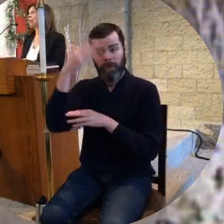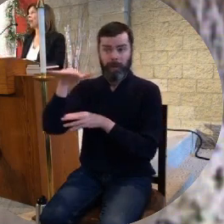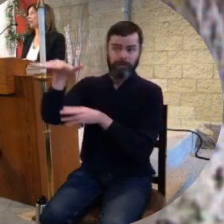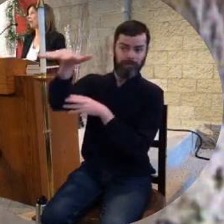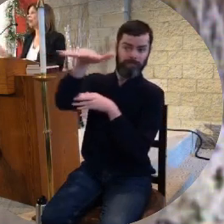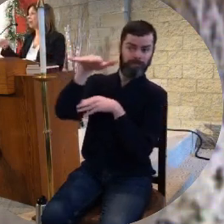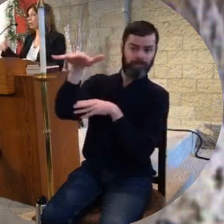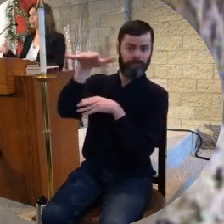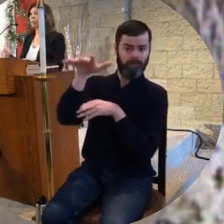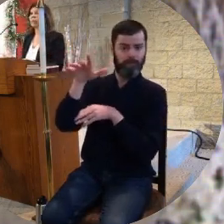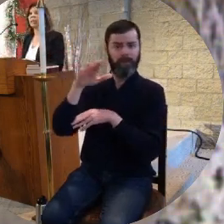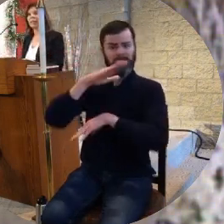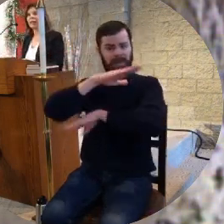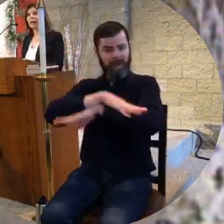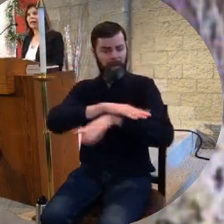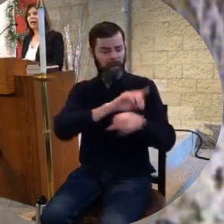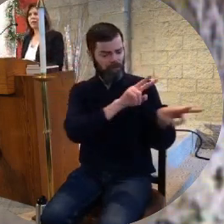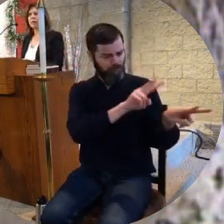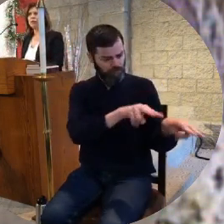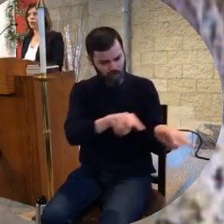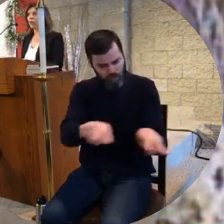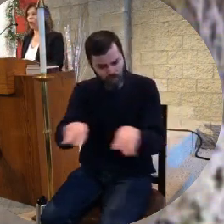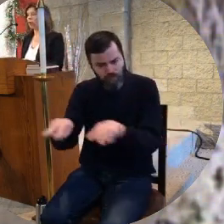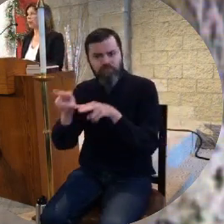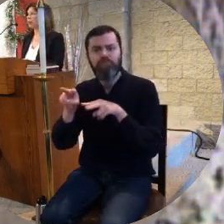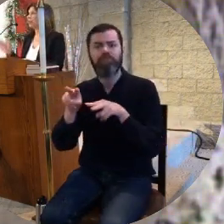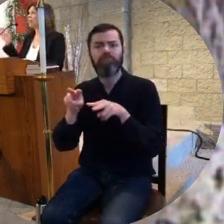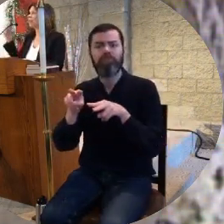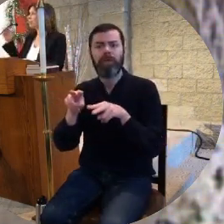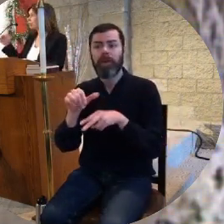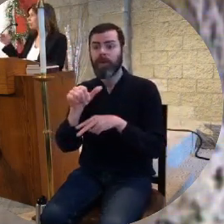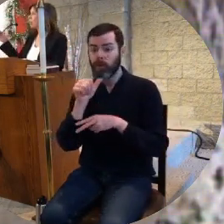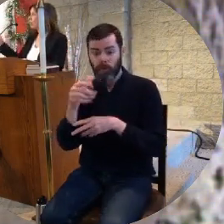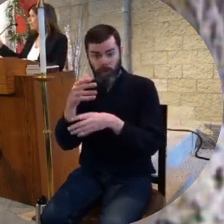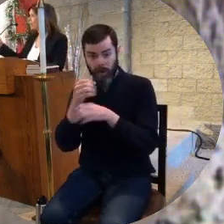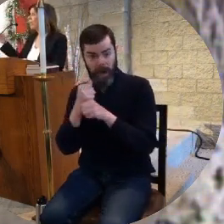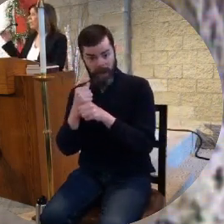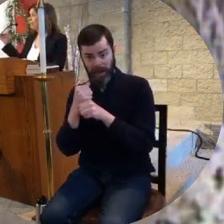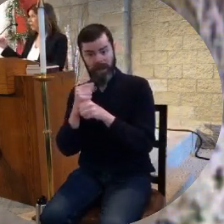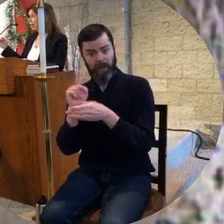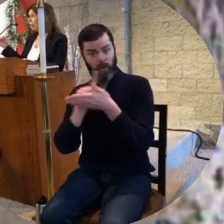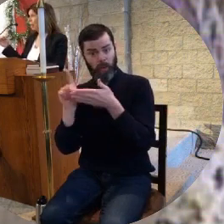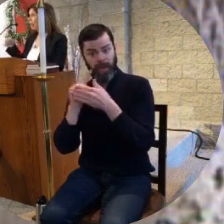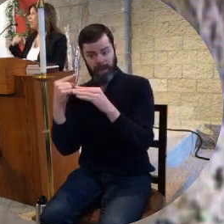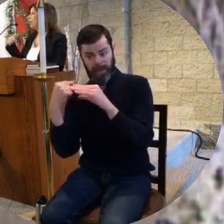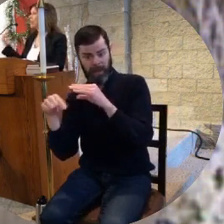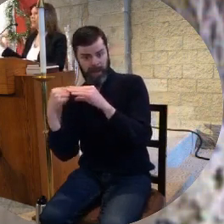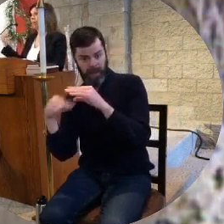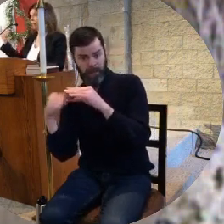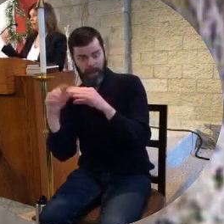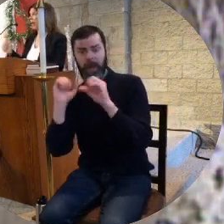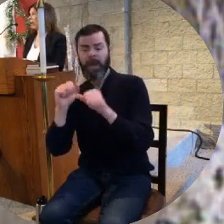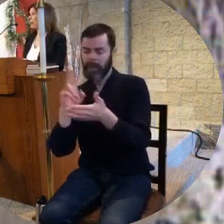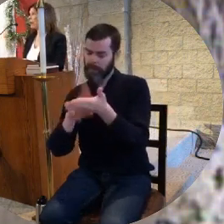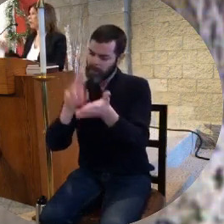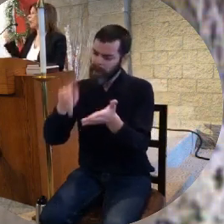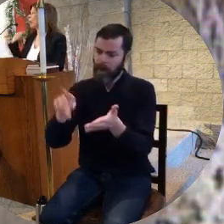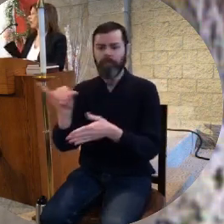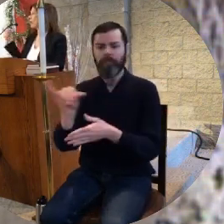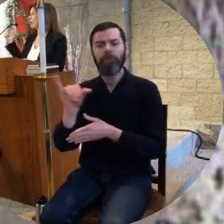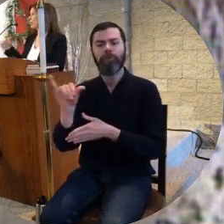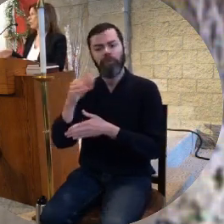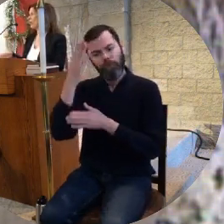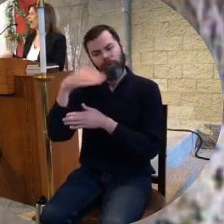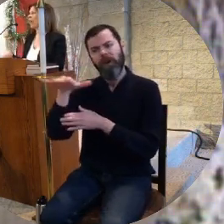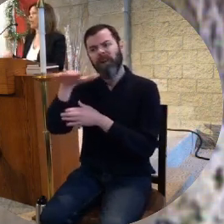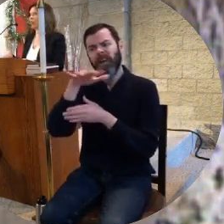Please check there, check in your bulletin. And then if you don't already receive the digital weekly peek at the week, you can just sign up for that out in the garden court and